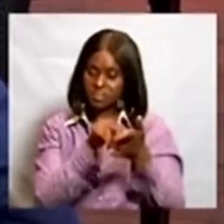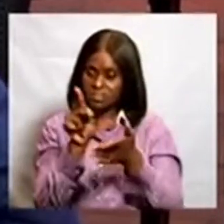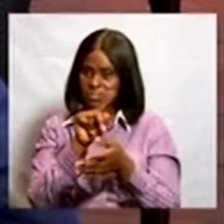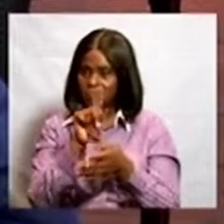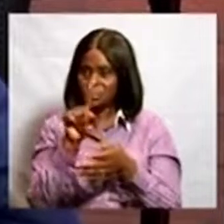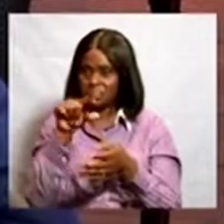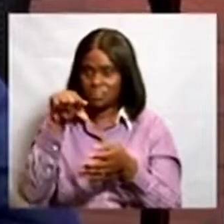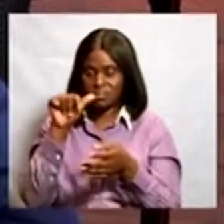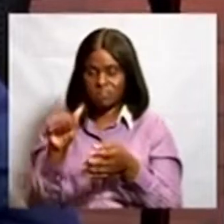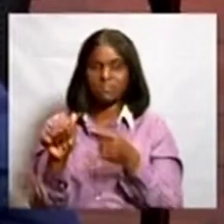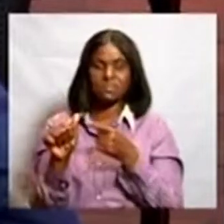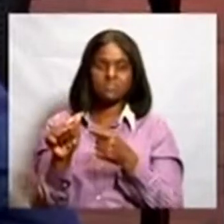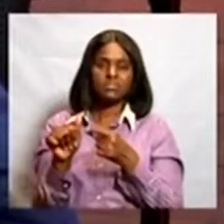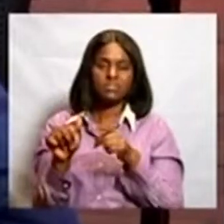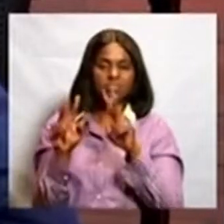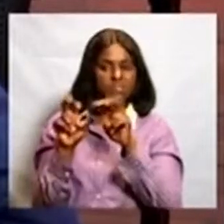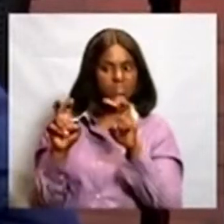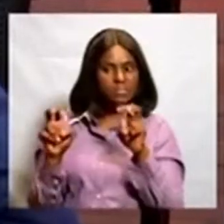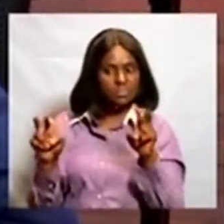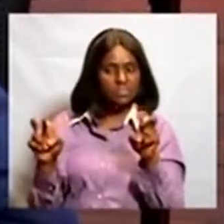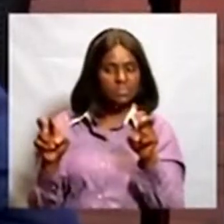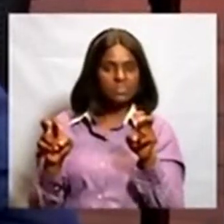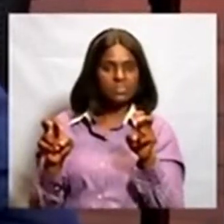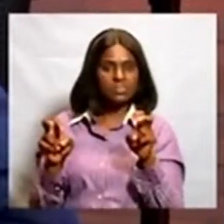ZACWA verification.